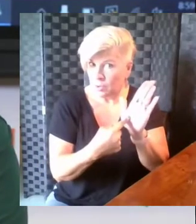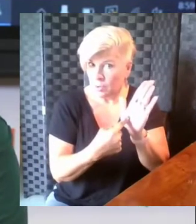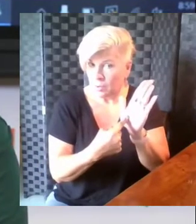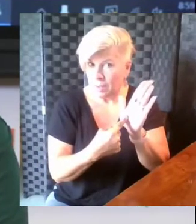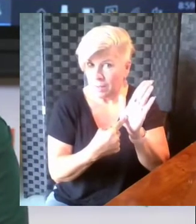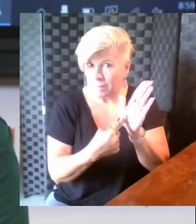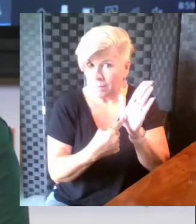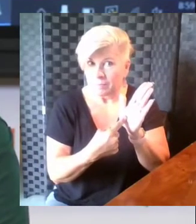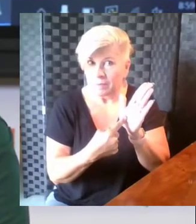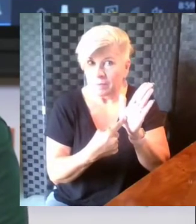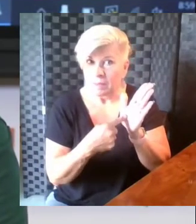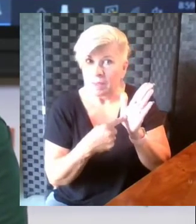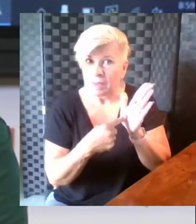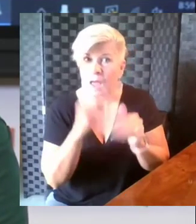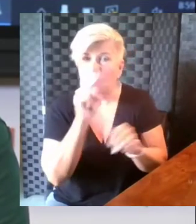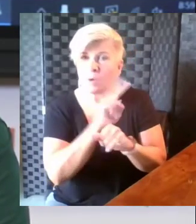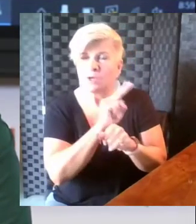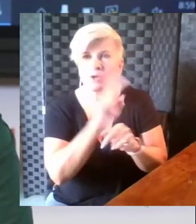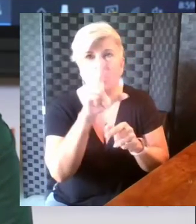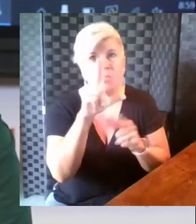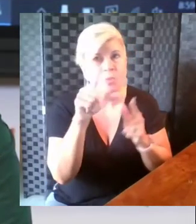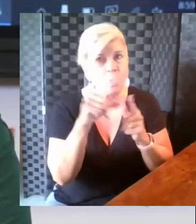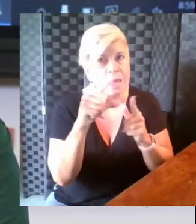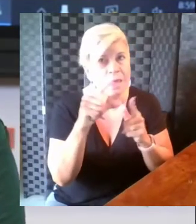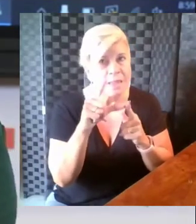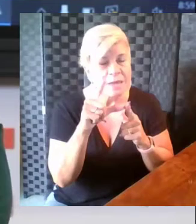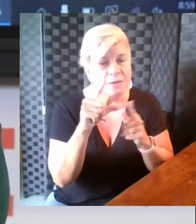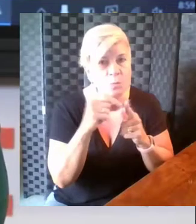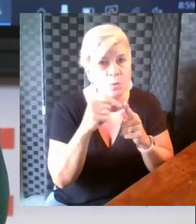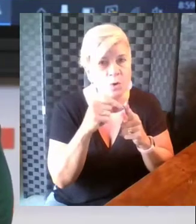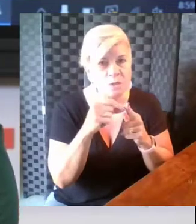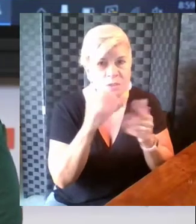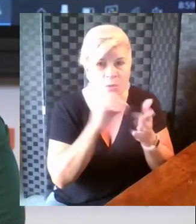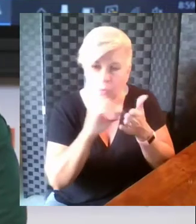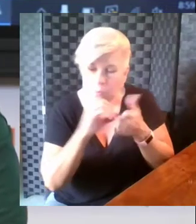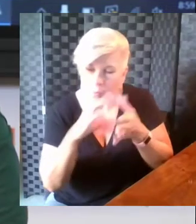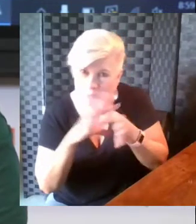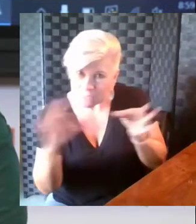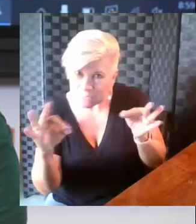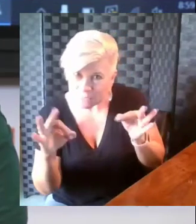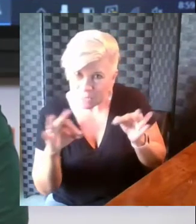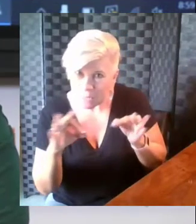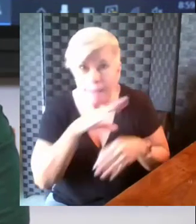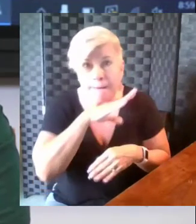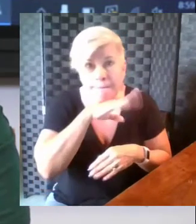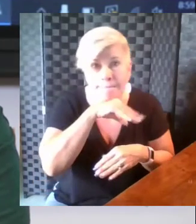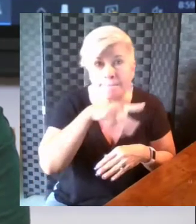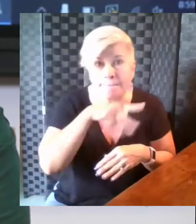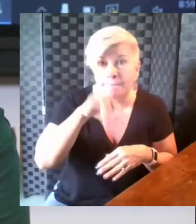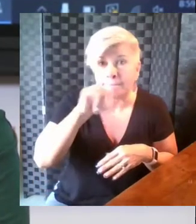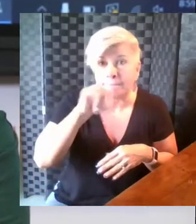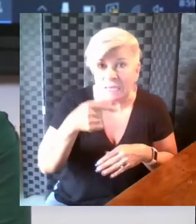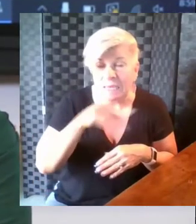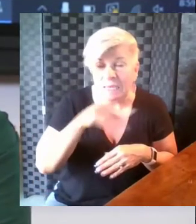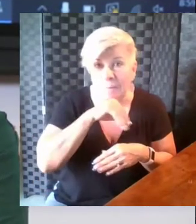did this last time too. I took some 3-letter words and I added some sentences. So I took pig, and that was in your packet if you're with me